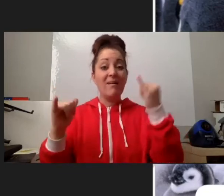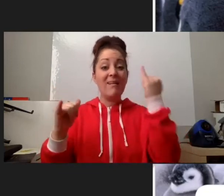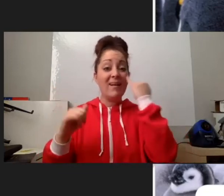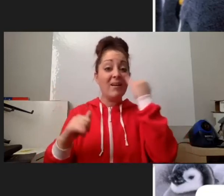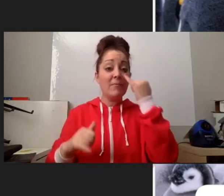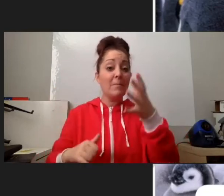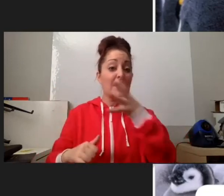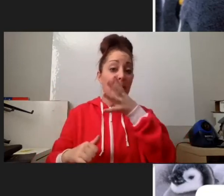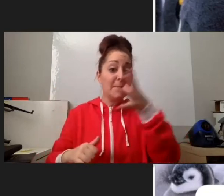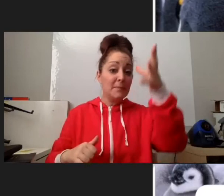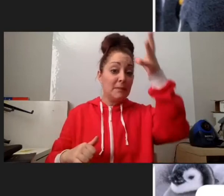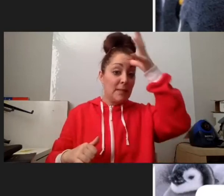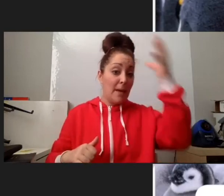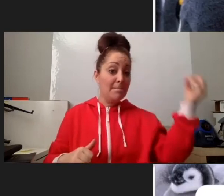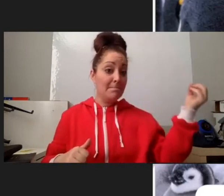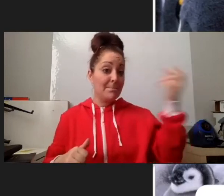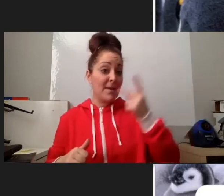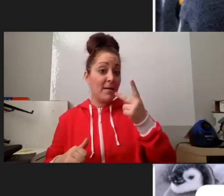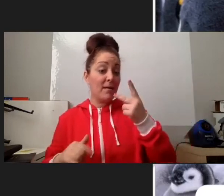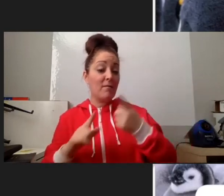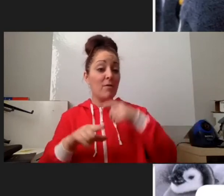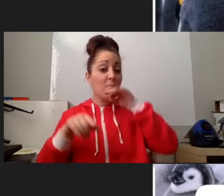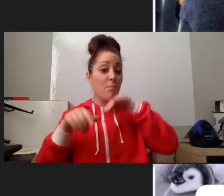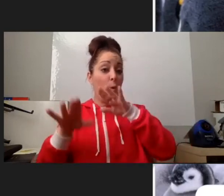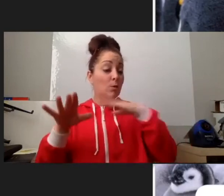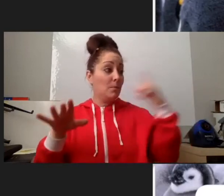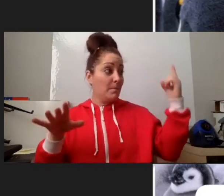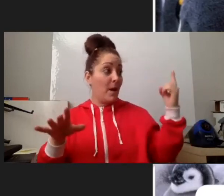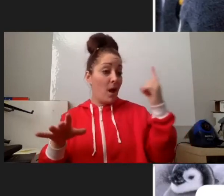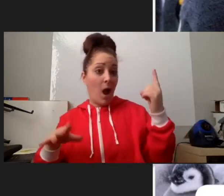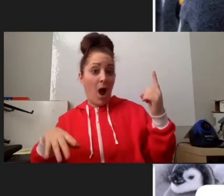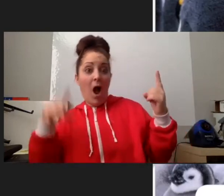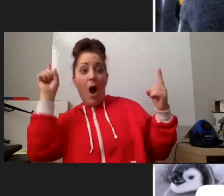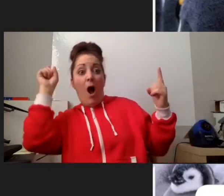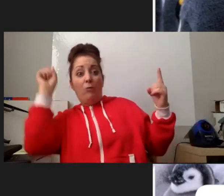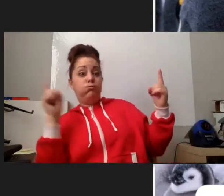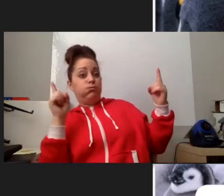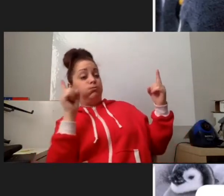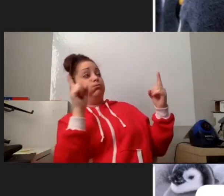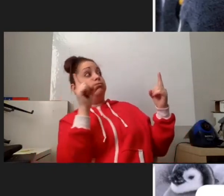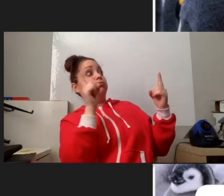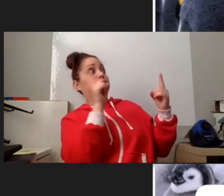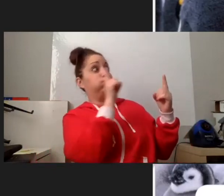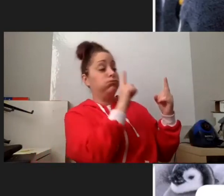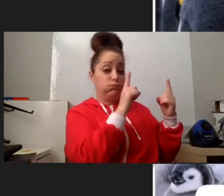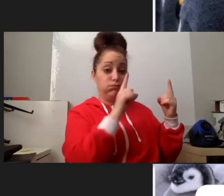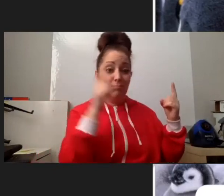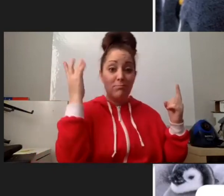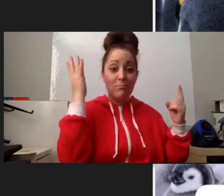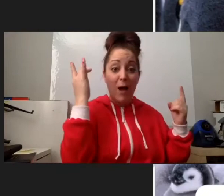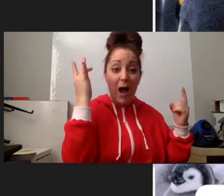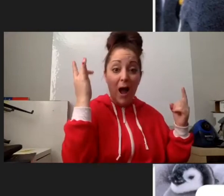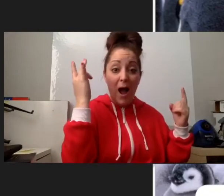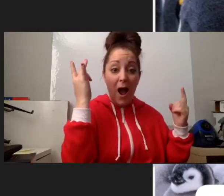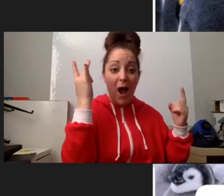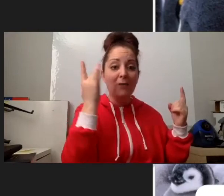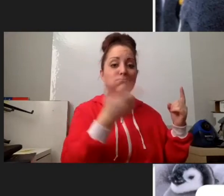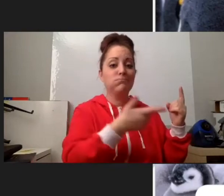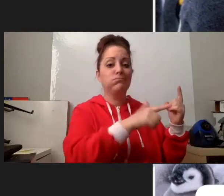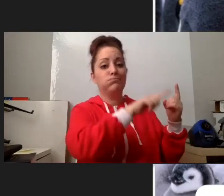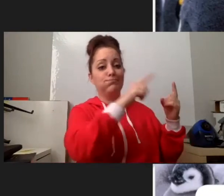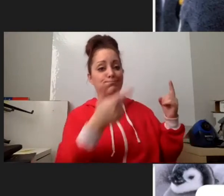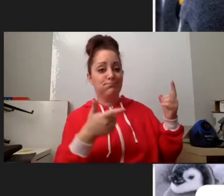But he still rushes to mother or father to be fed when either one of them comes back from the ocean.